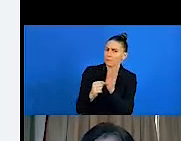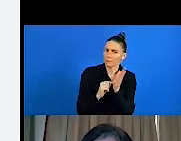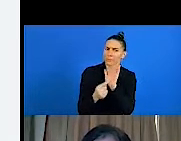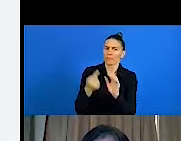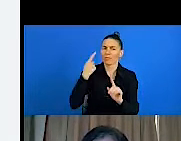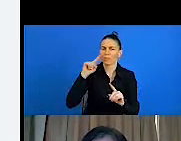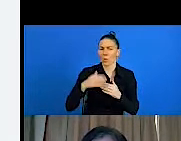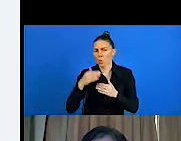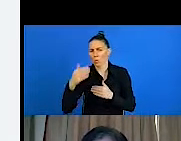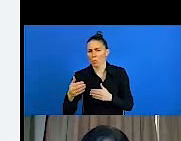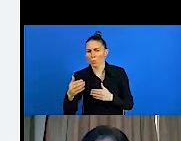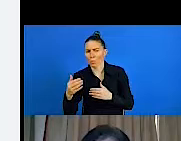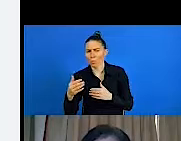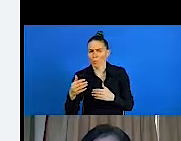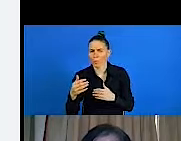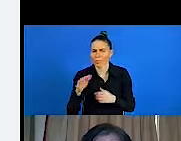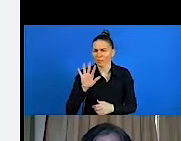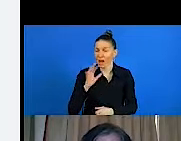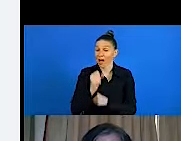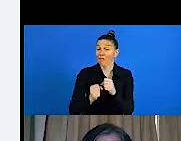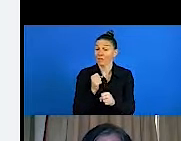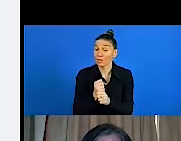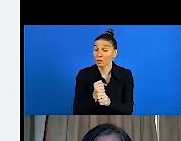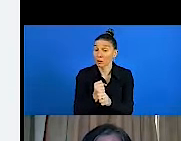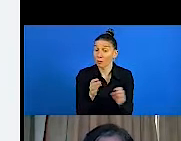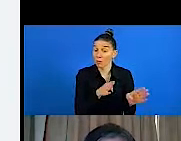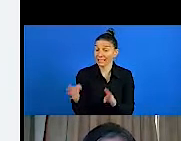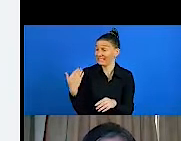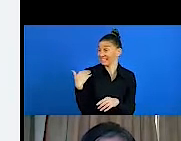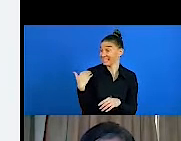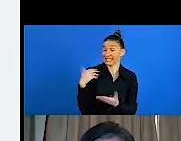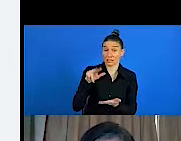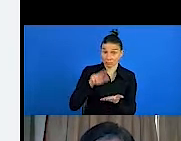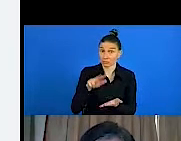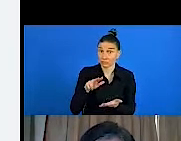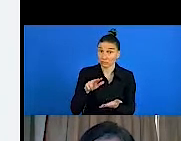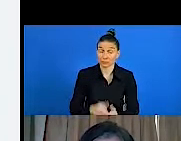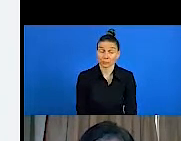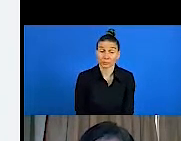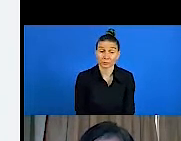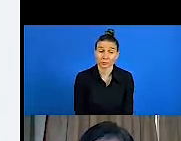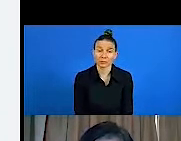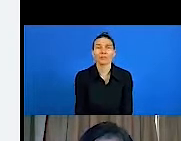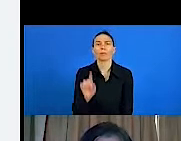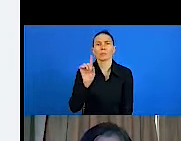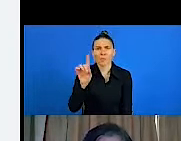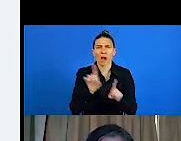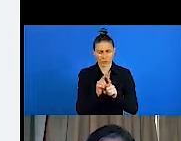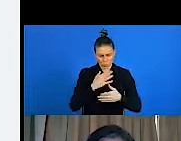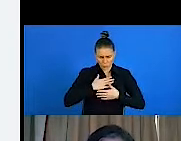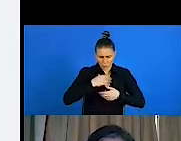which was recently approved and published. But beyond that, it also informs our own